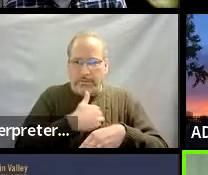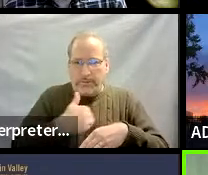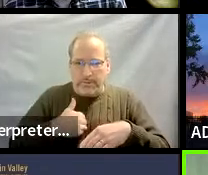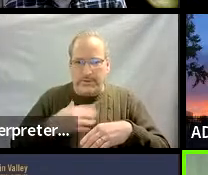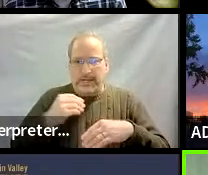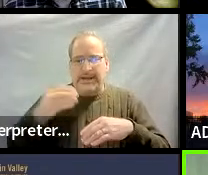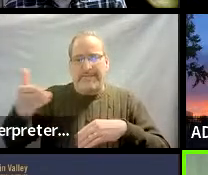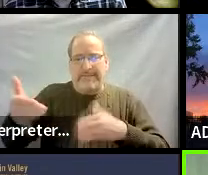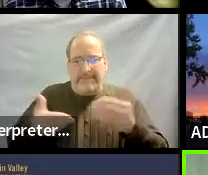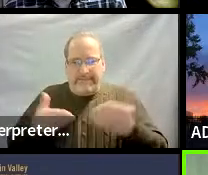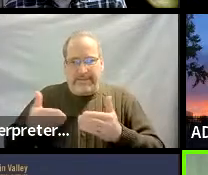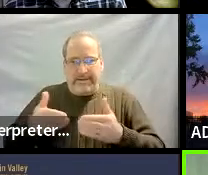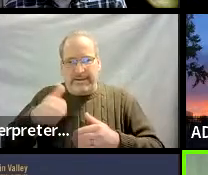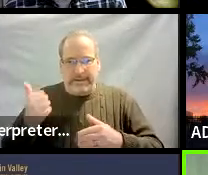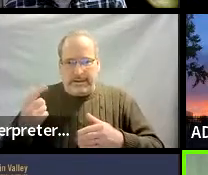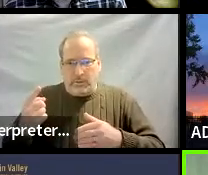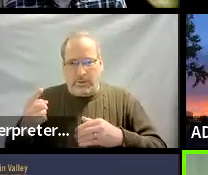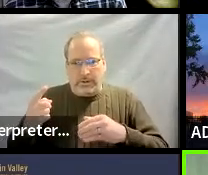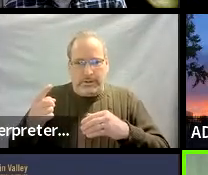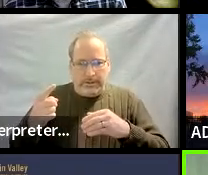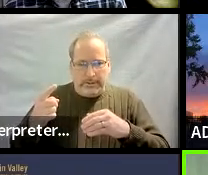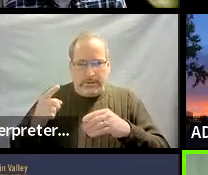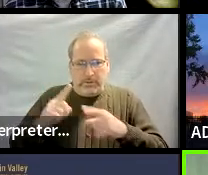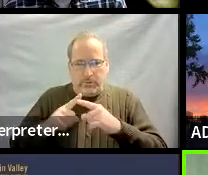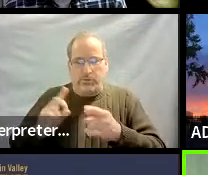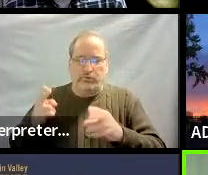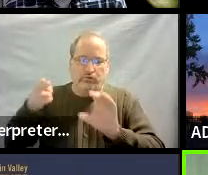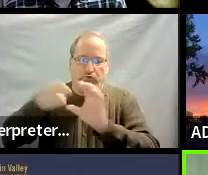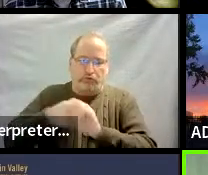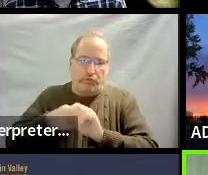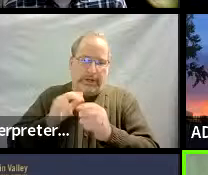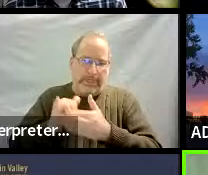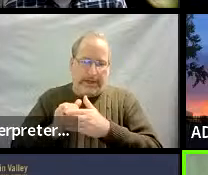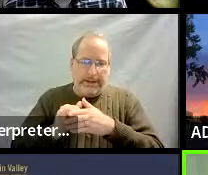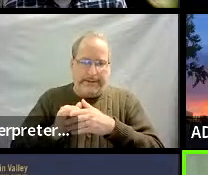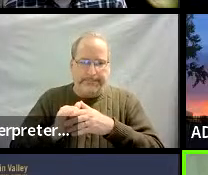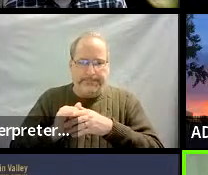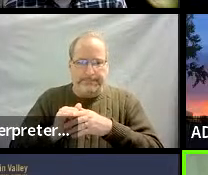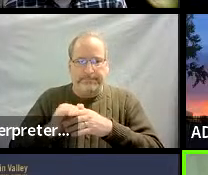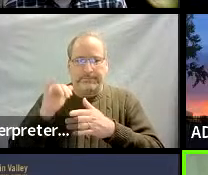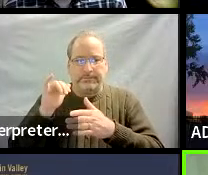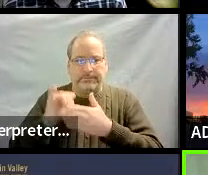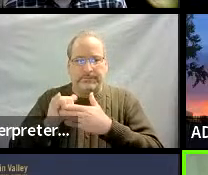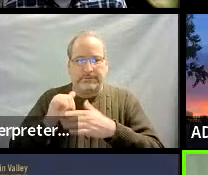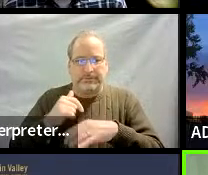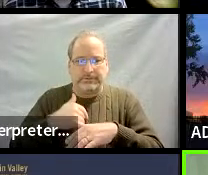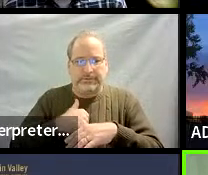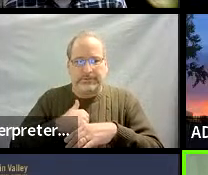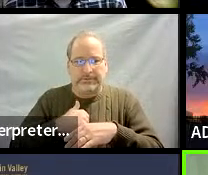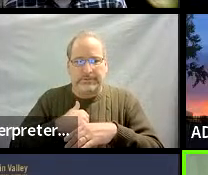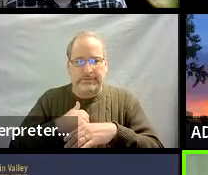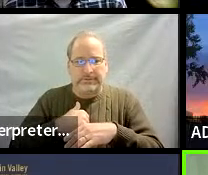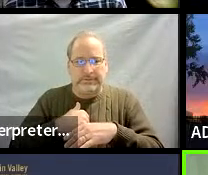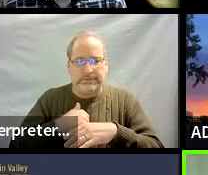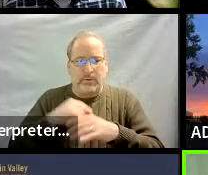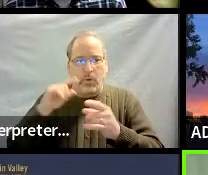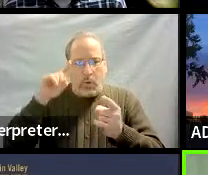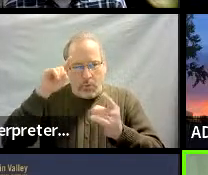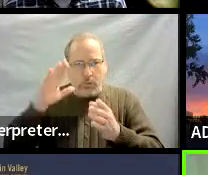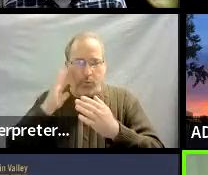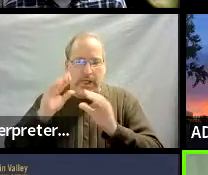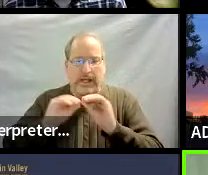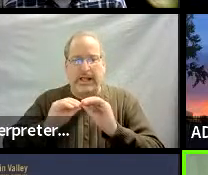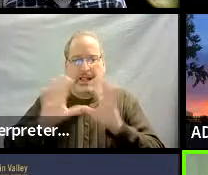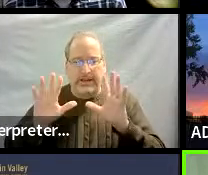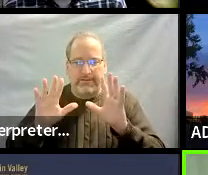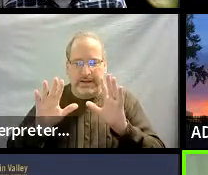obviously invite any of the current committee members to join that. And so that, I believe, hopefully will clarify the